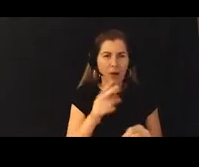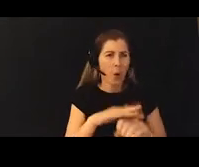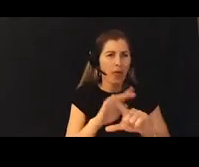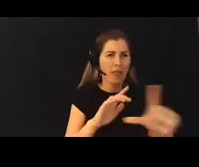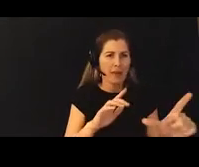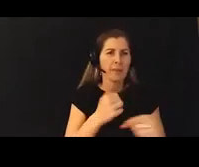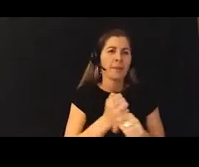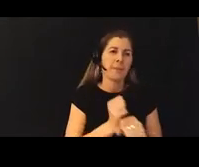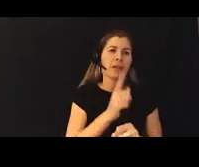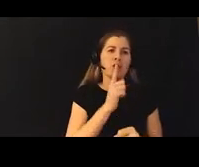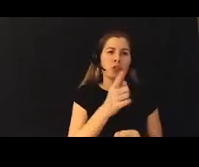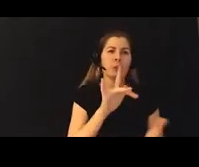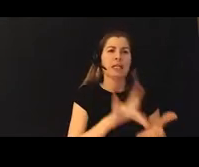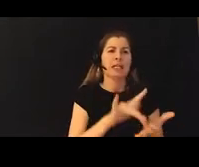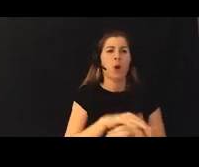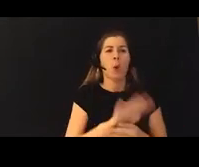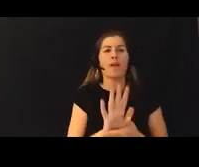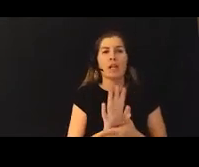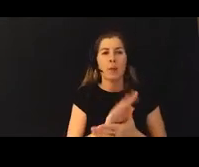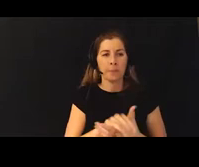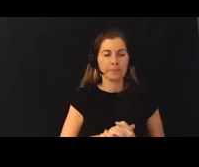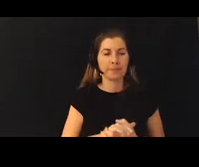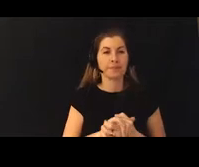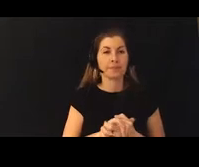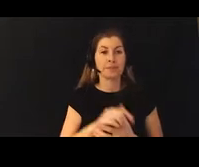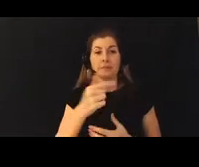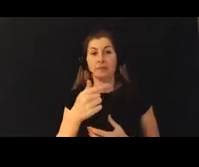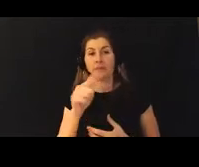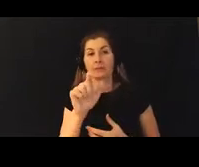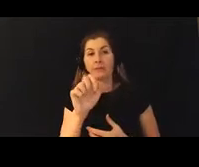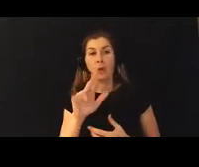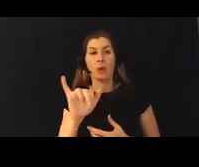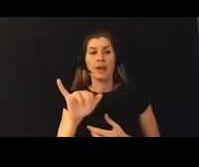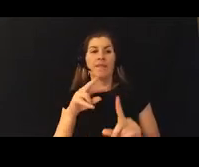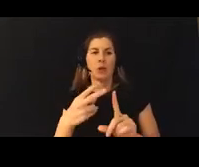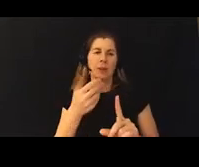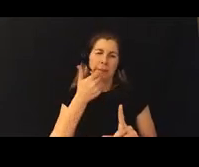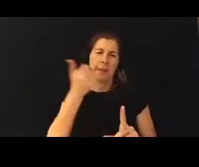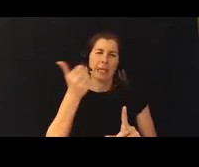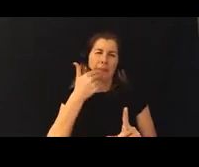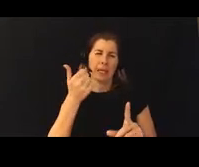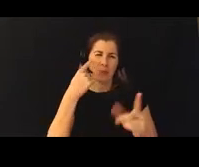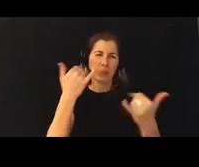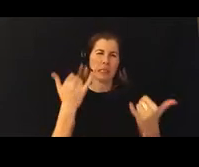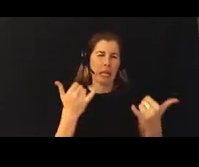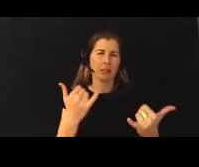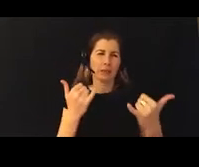make sure you're clicked onto video. Gallery view is going to be your best option today. So click on the top